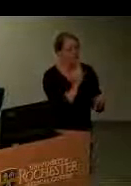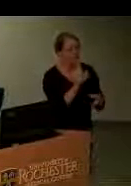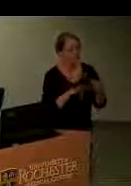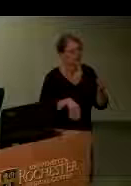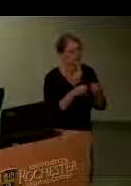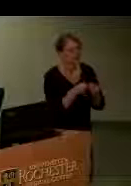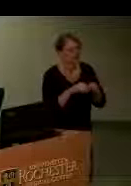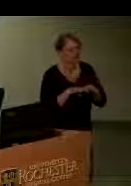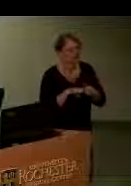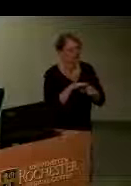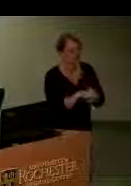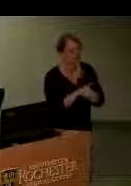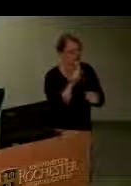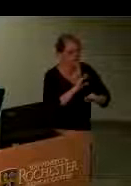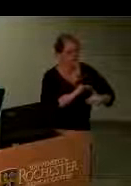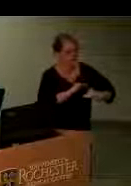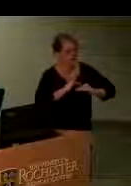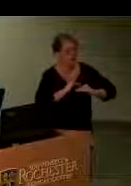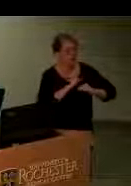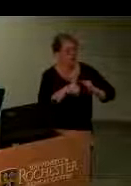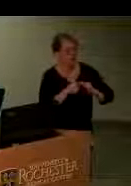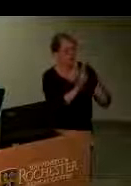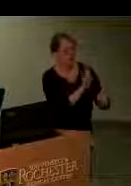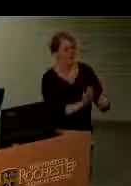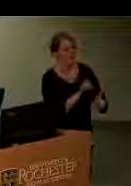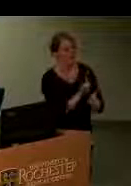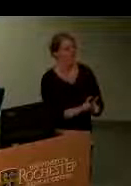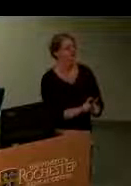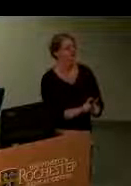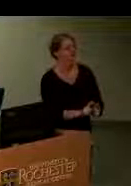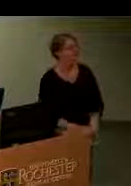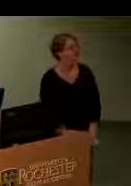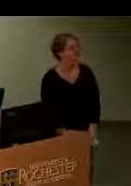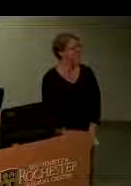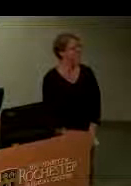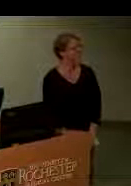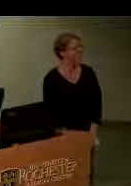step to meet all the needs of the patient. So,